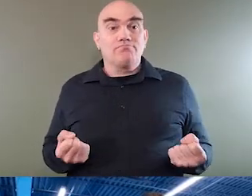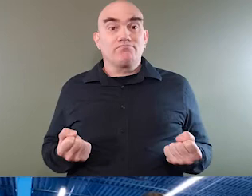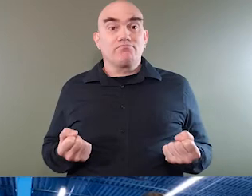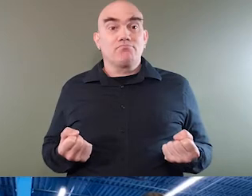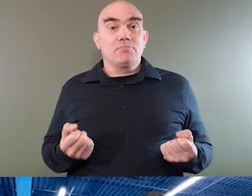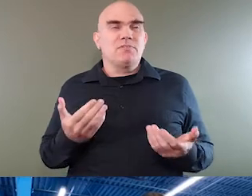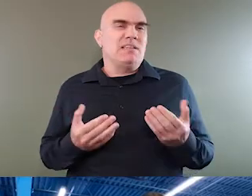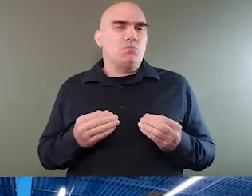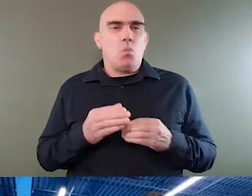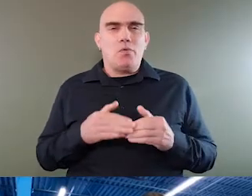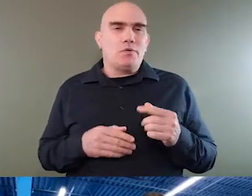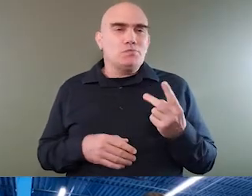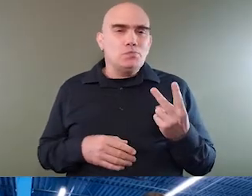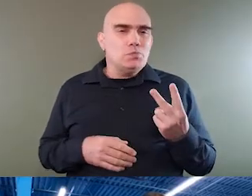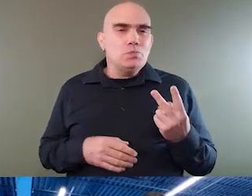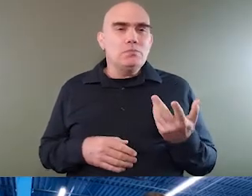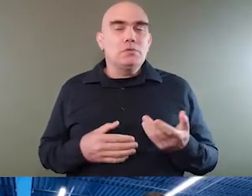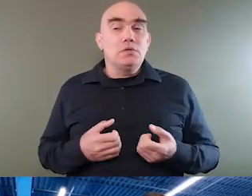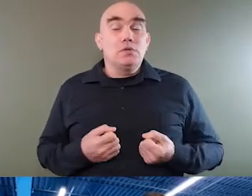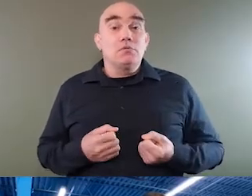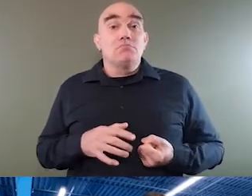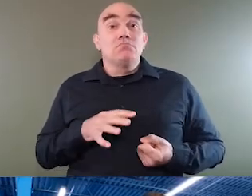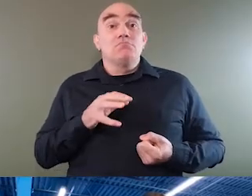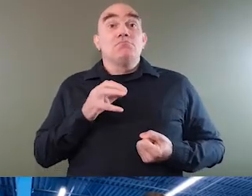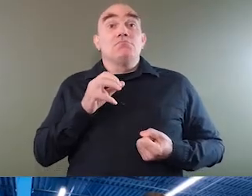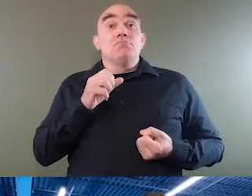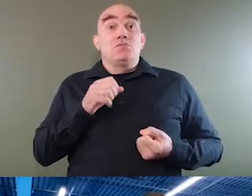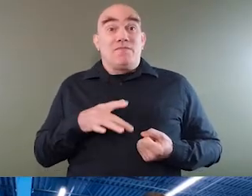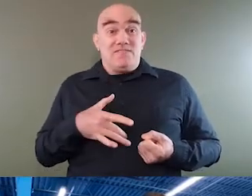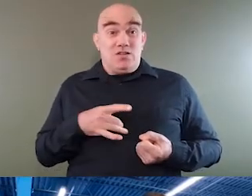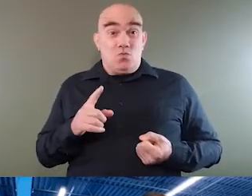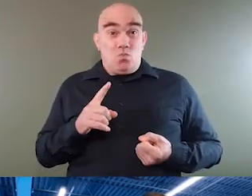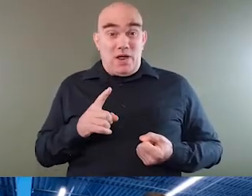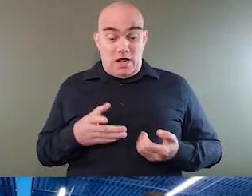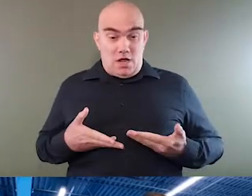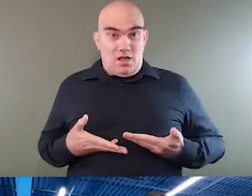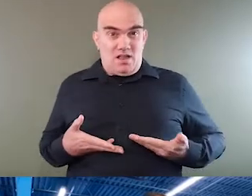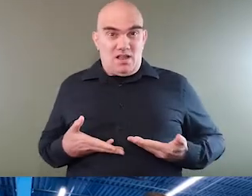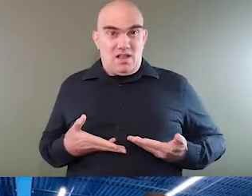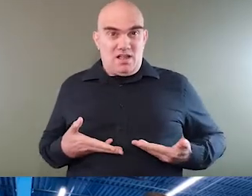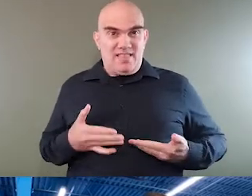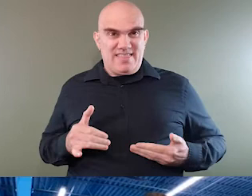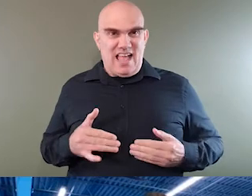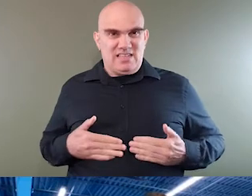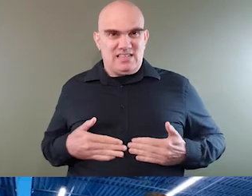Maybe more than just a couple. Do you feel where that strap is holding on to and giving you a little snuggle?